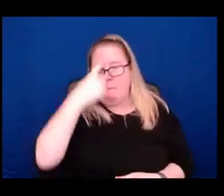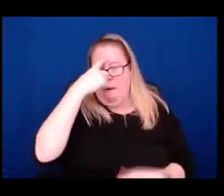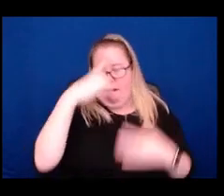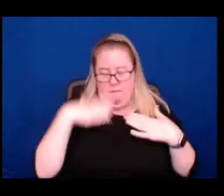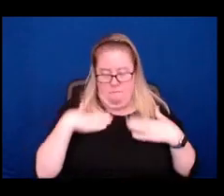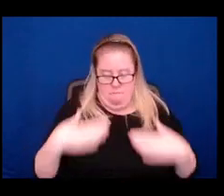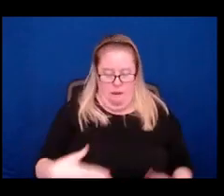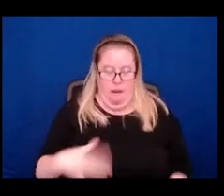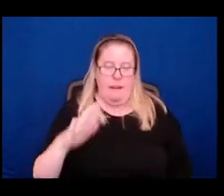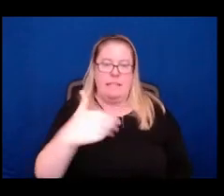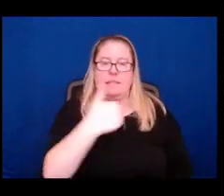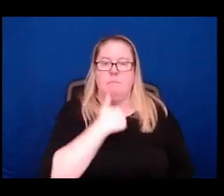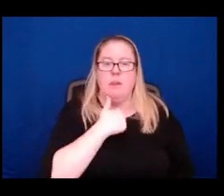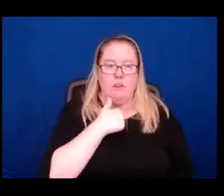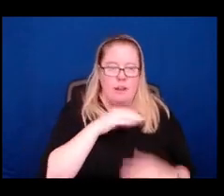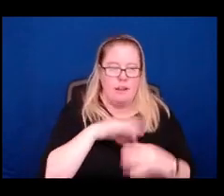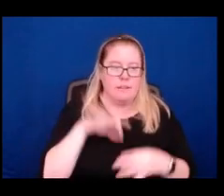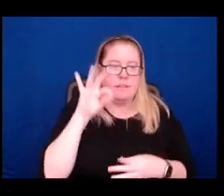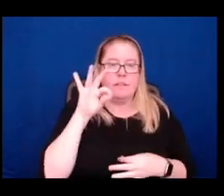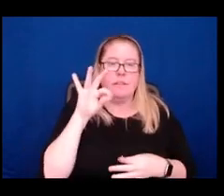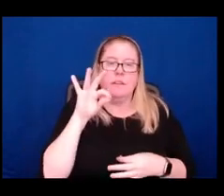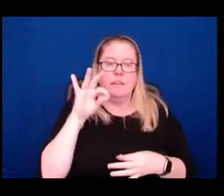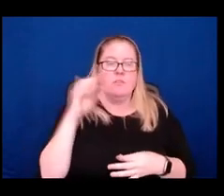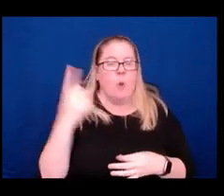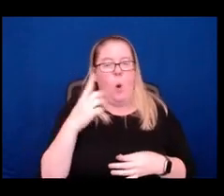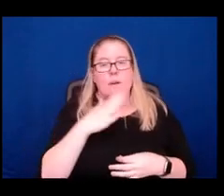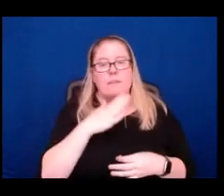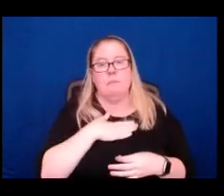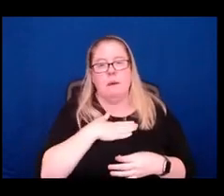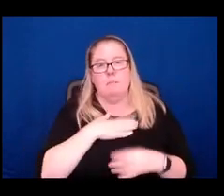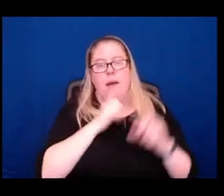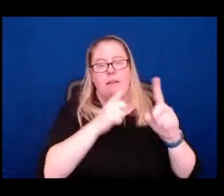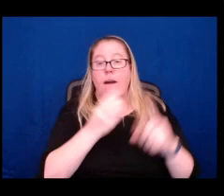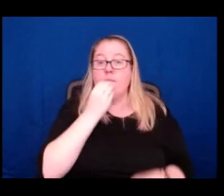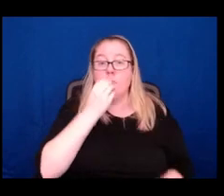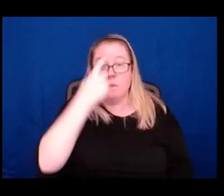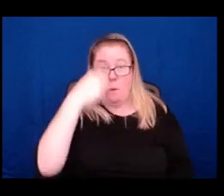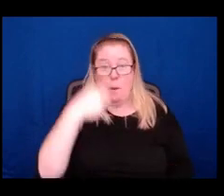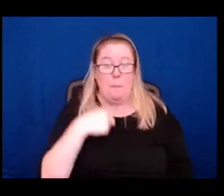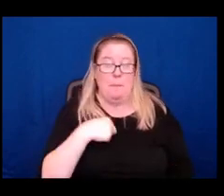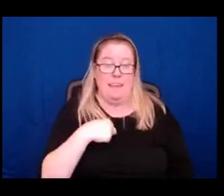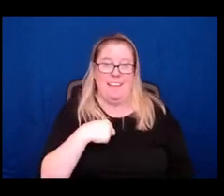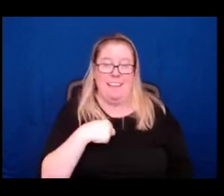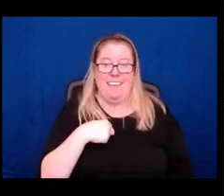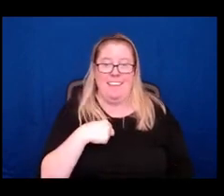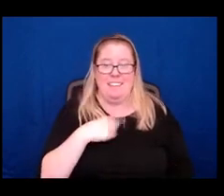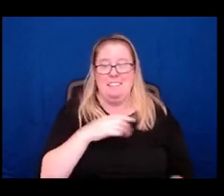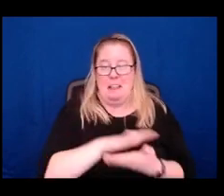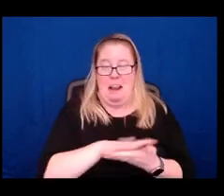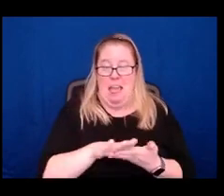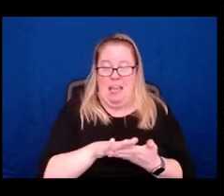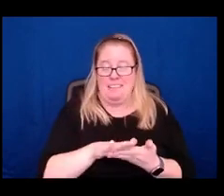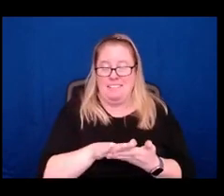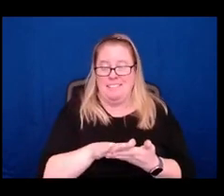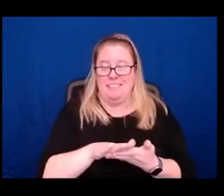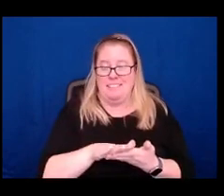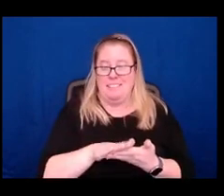and spirit. So that's always been my position. Food for me was just kind of a nice way in, you